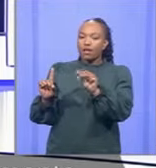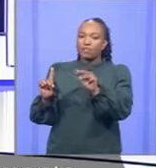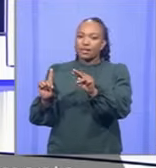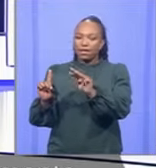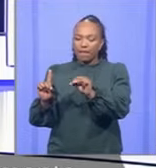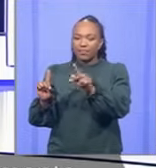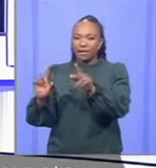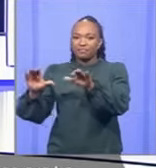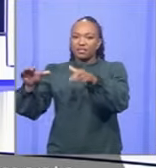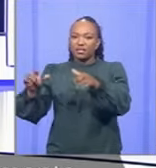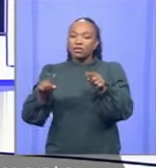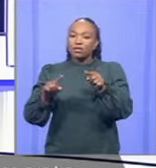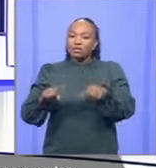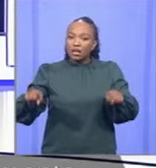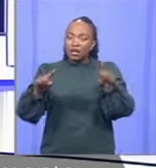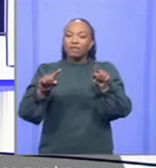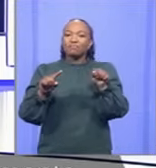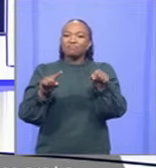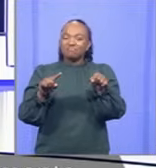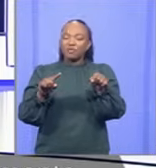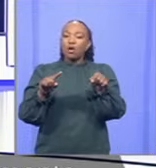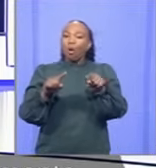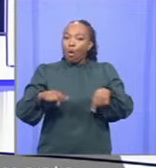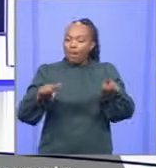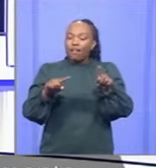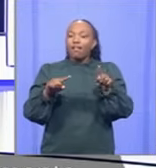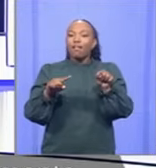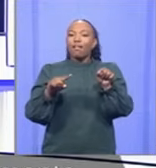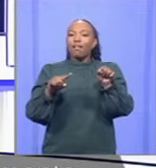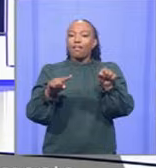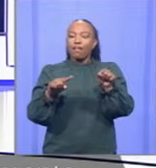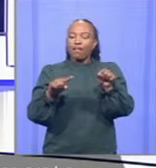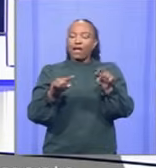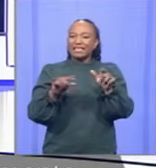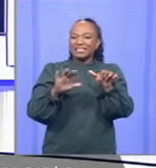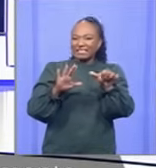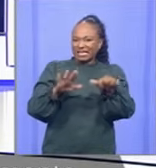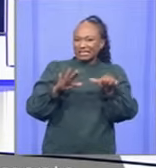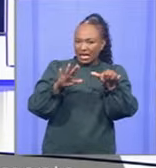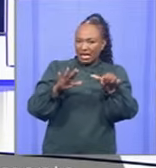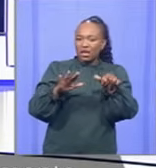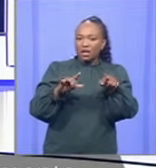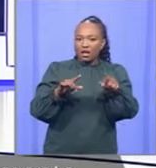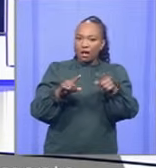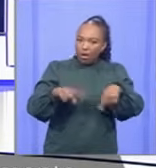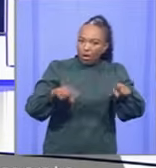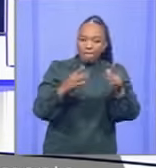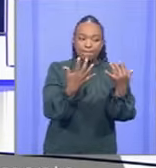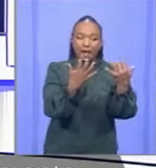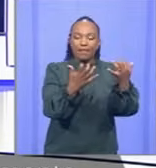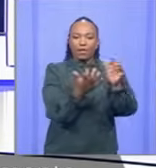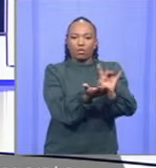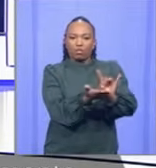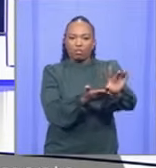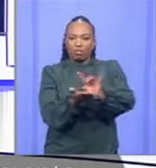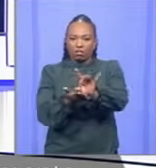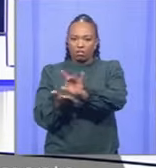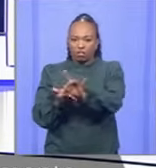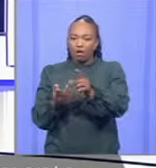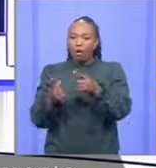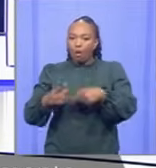16 parlamenteng a ya go tlošwa o re maloko a 12 a mokgatlo a ikanne semmušo mola